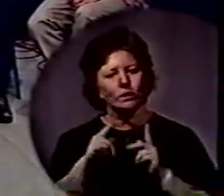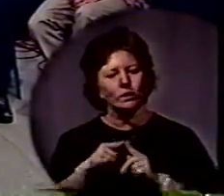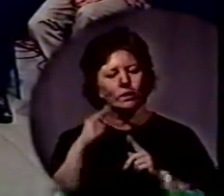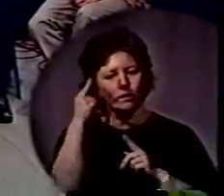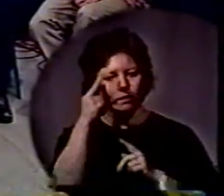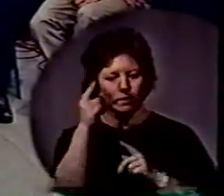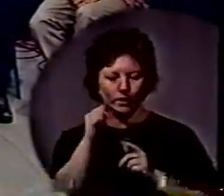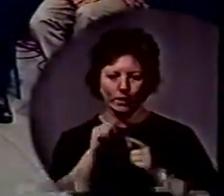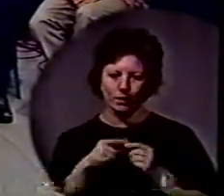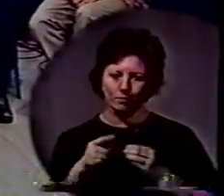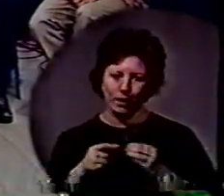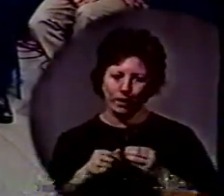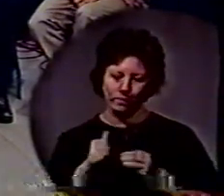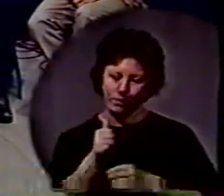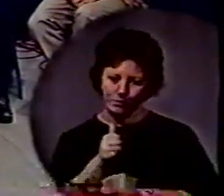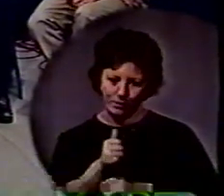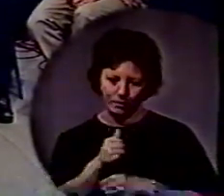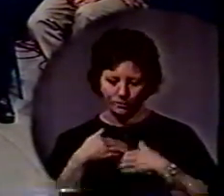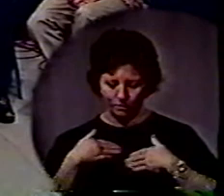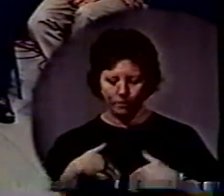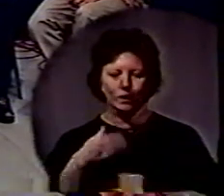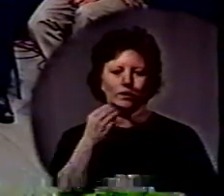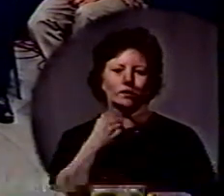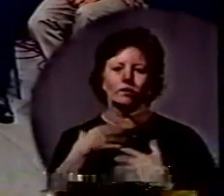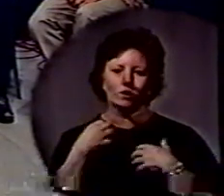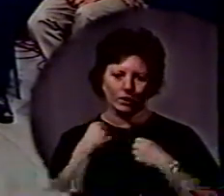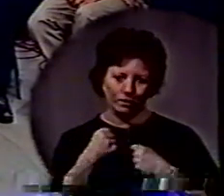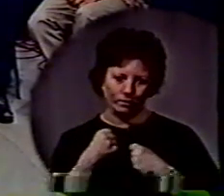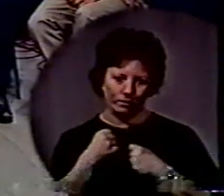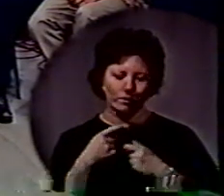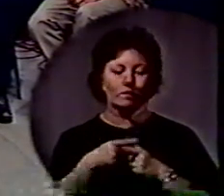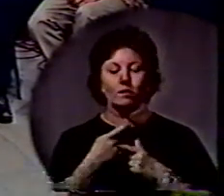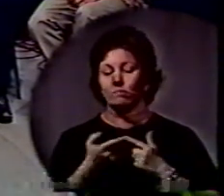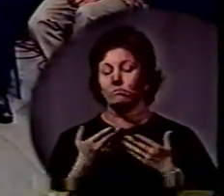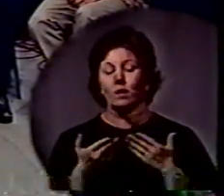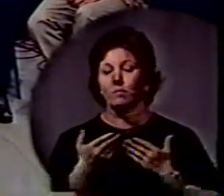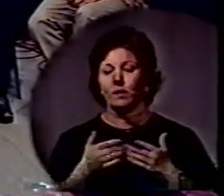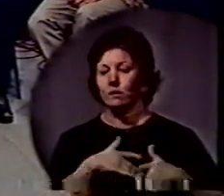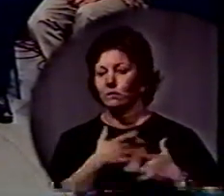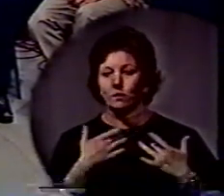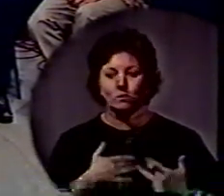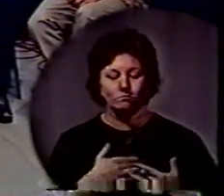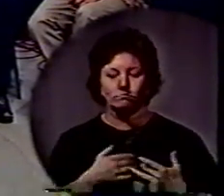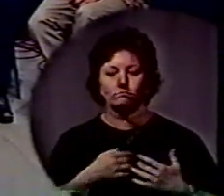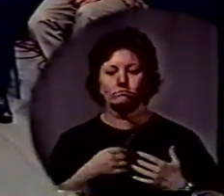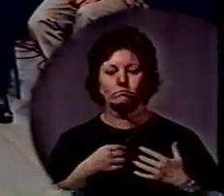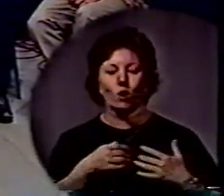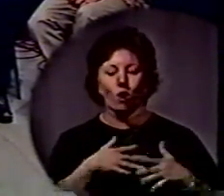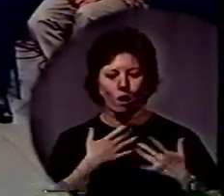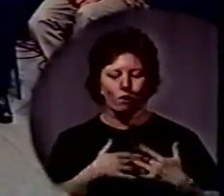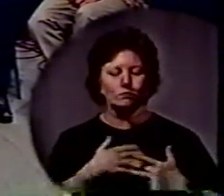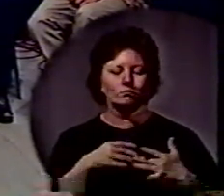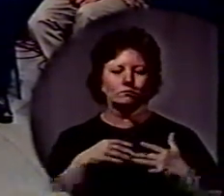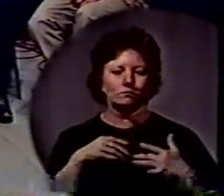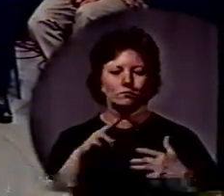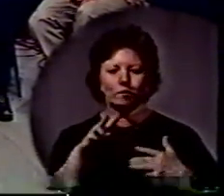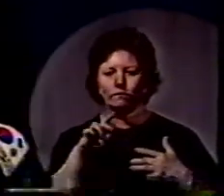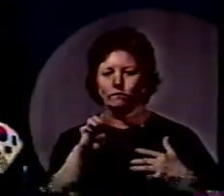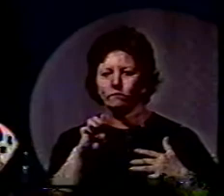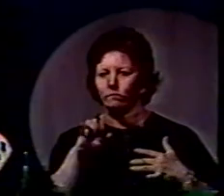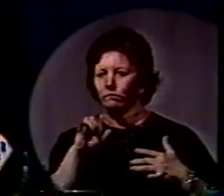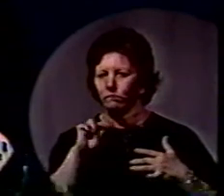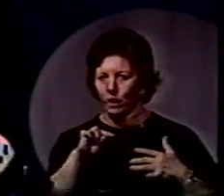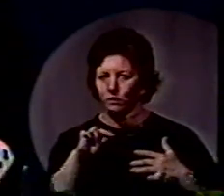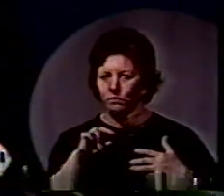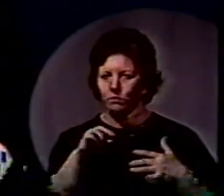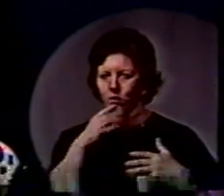and their health and their body. And then we may work on their cardiovascular with a little aerobic kickboxing, which is music, and we do punches